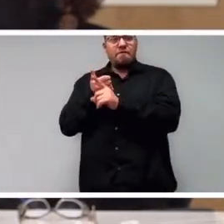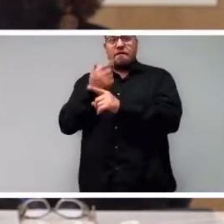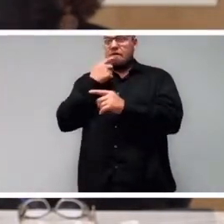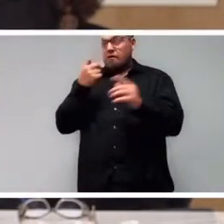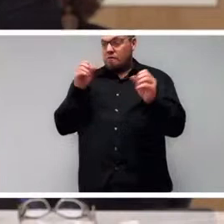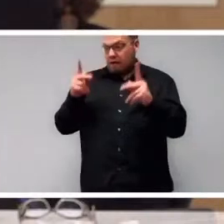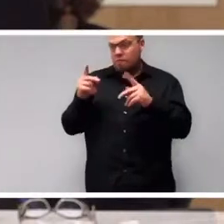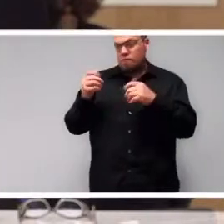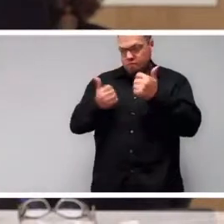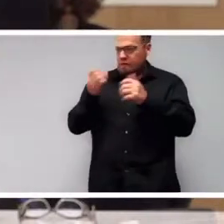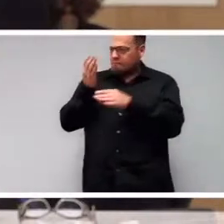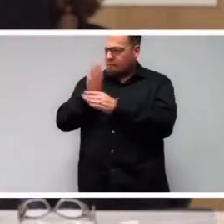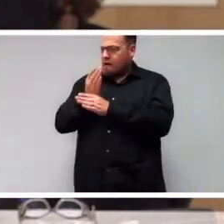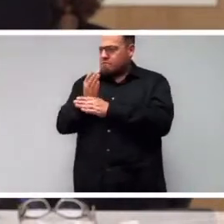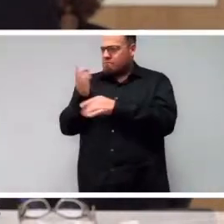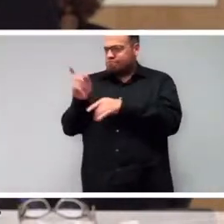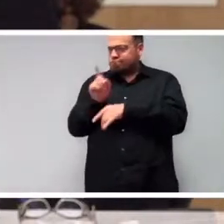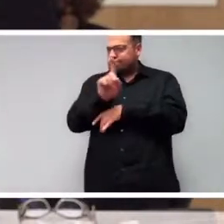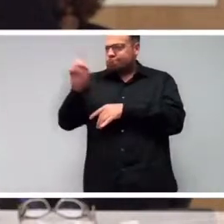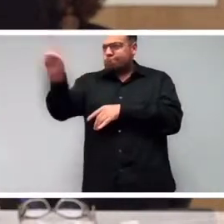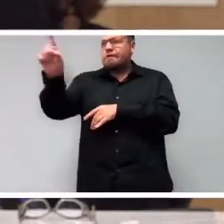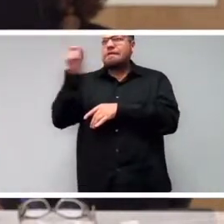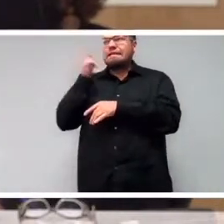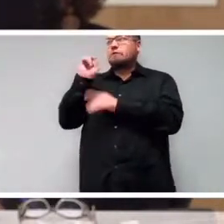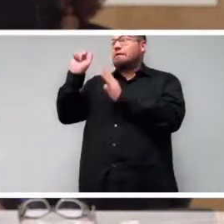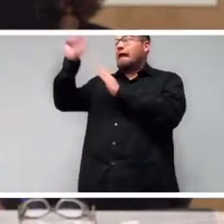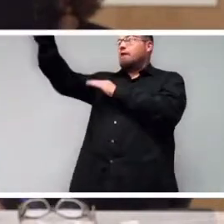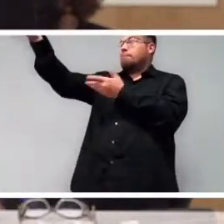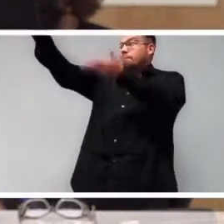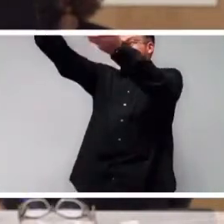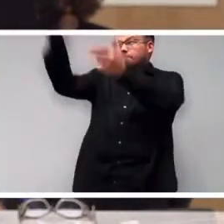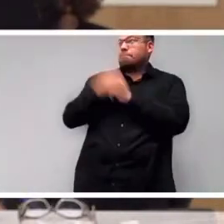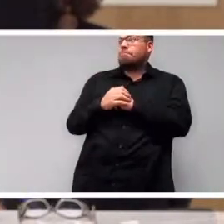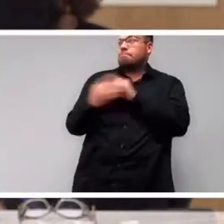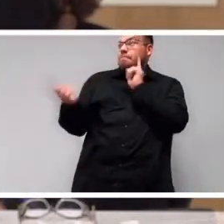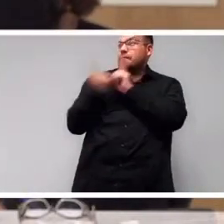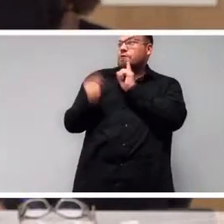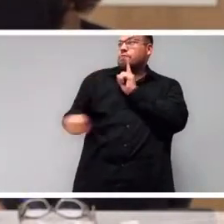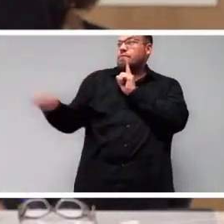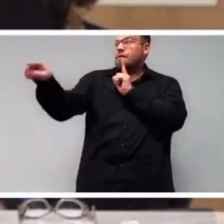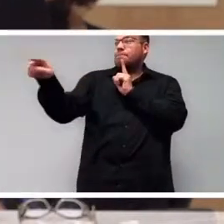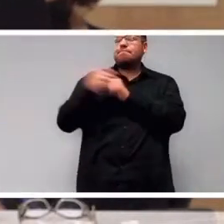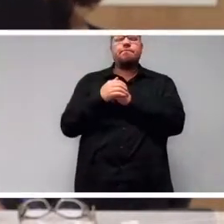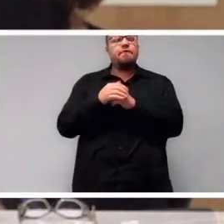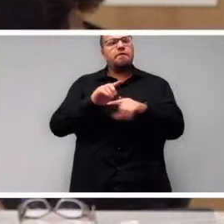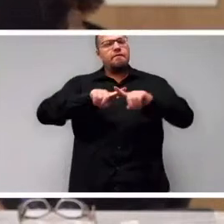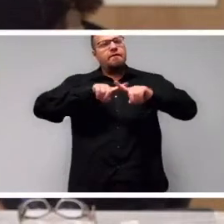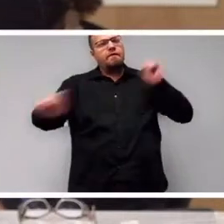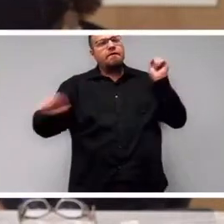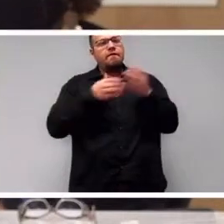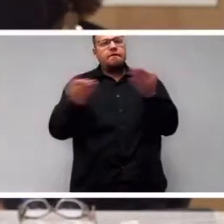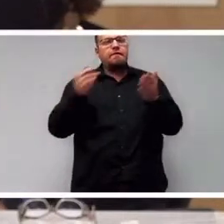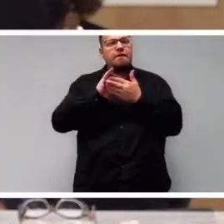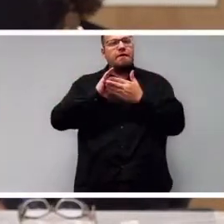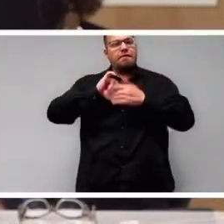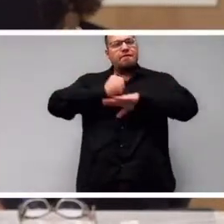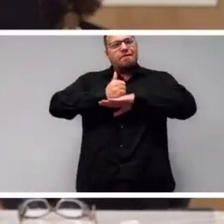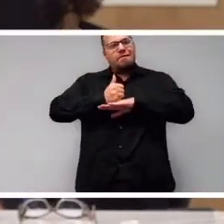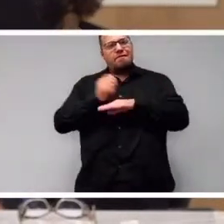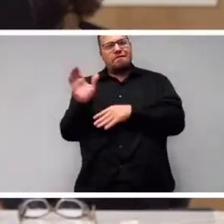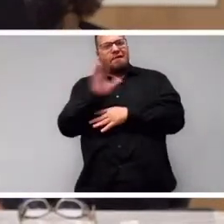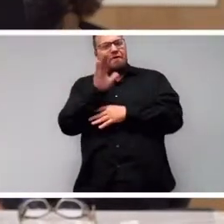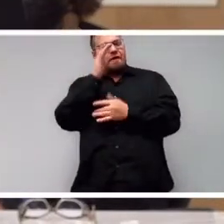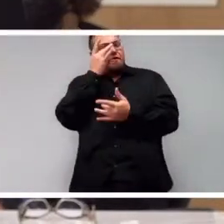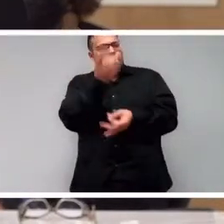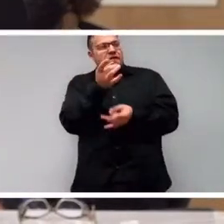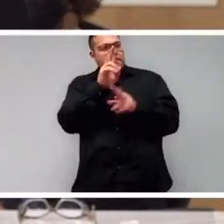take? See ya, we'll meet you there. And so there's a number of different things, and again, it's always based on student interest, student assessment.